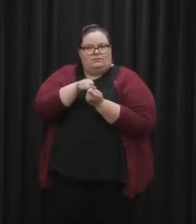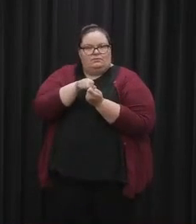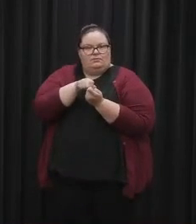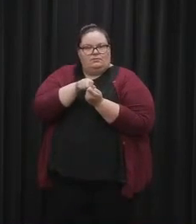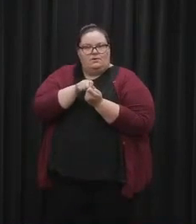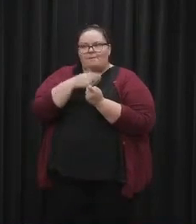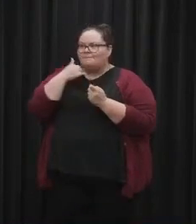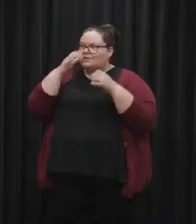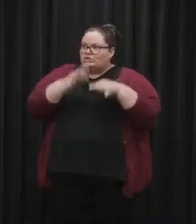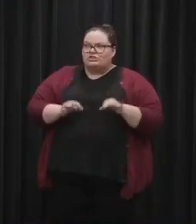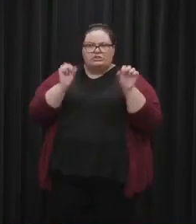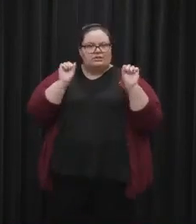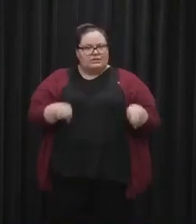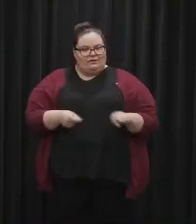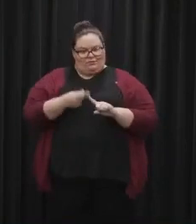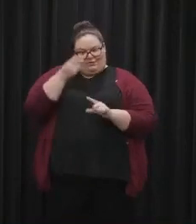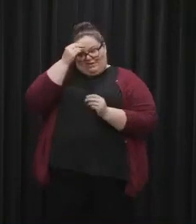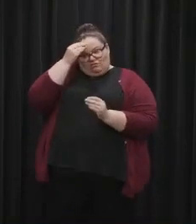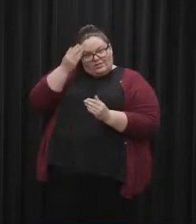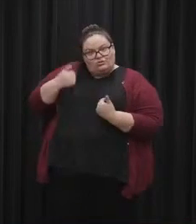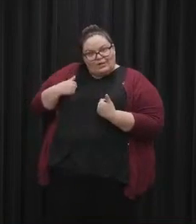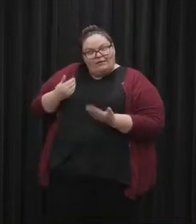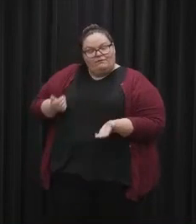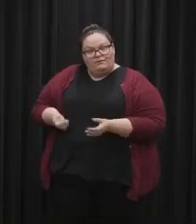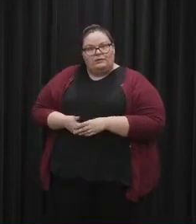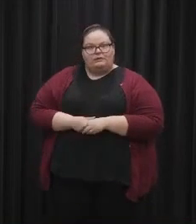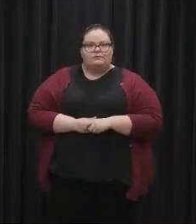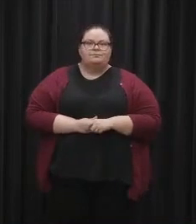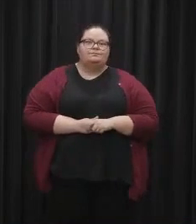so that we can make the best decisions based on that information.